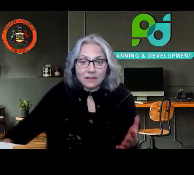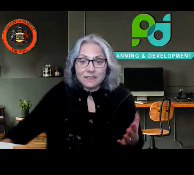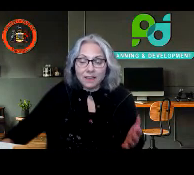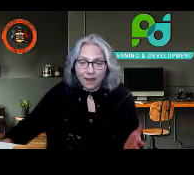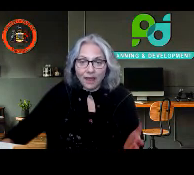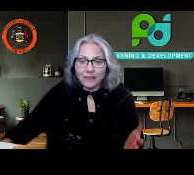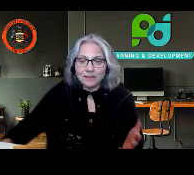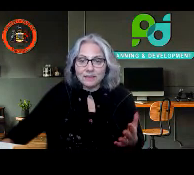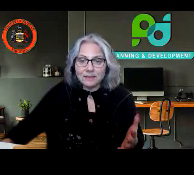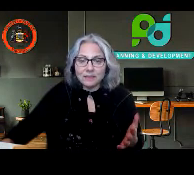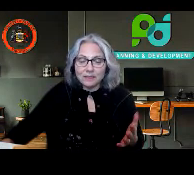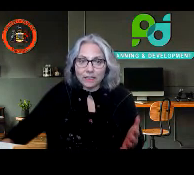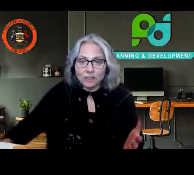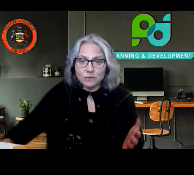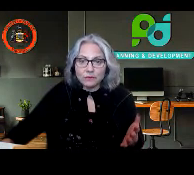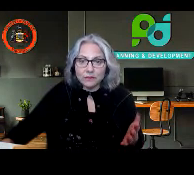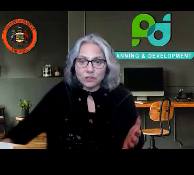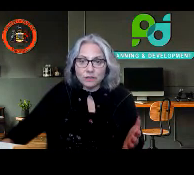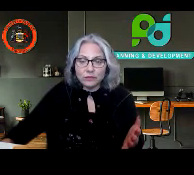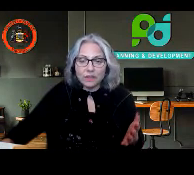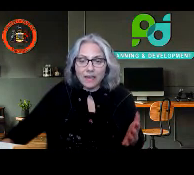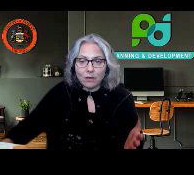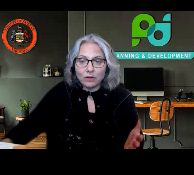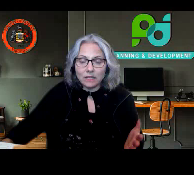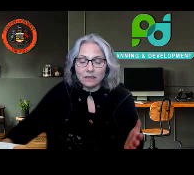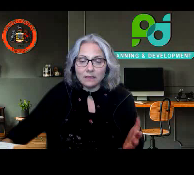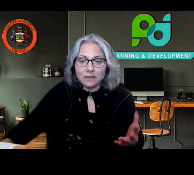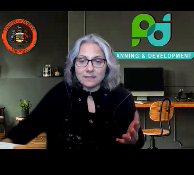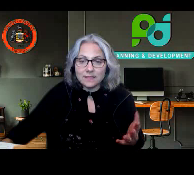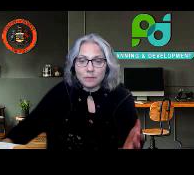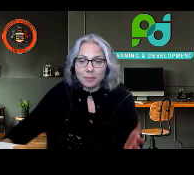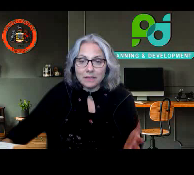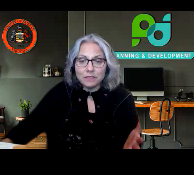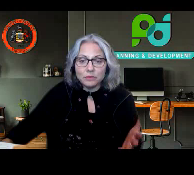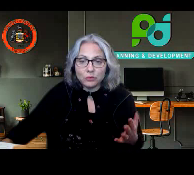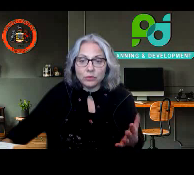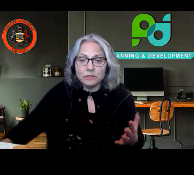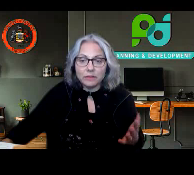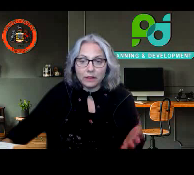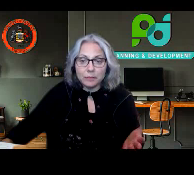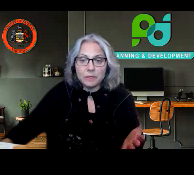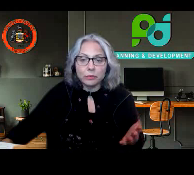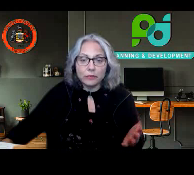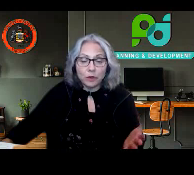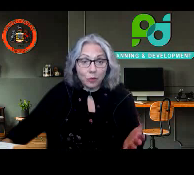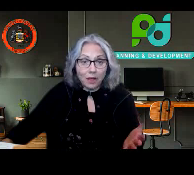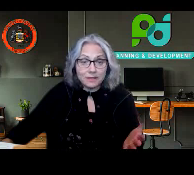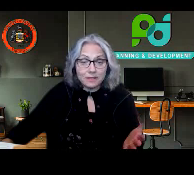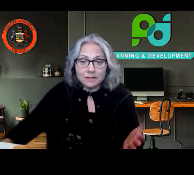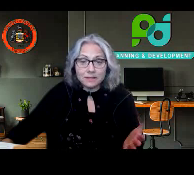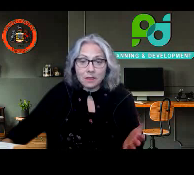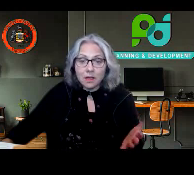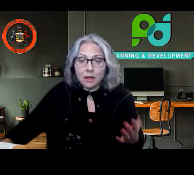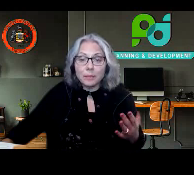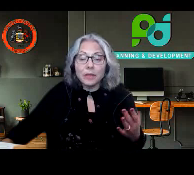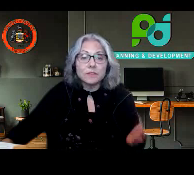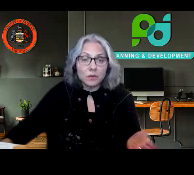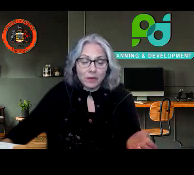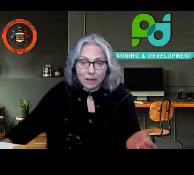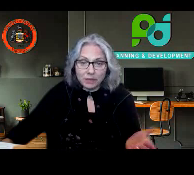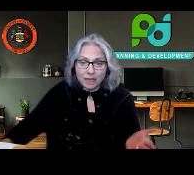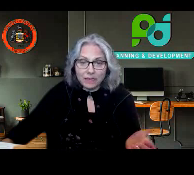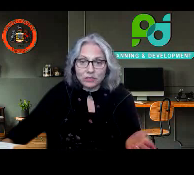plan is a guide that sets the land use vision for the county and is implemented through the development review process